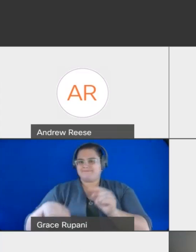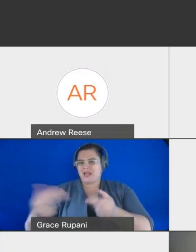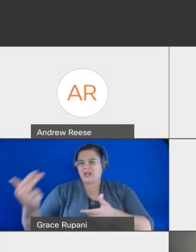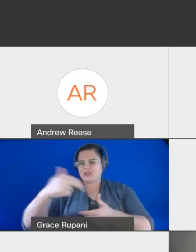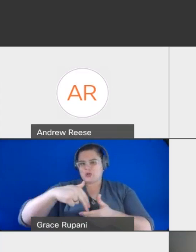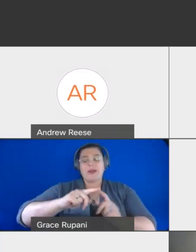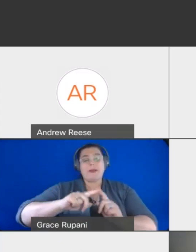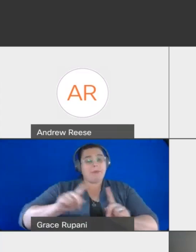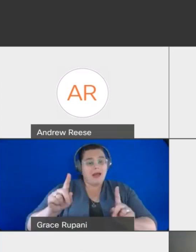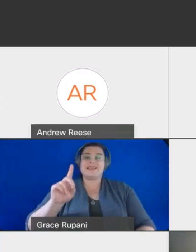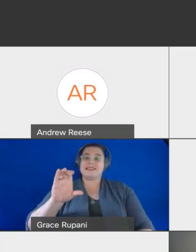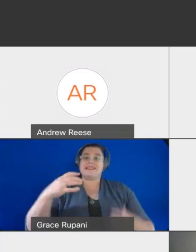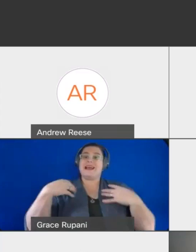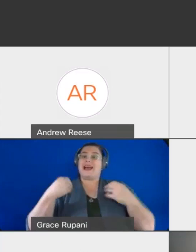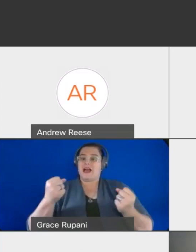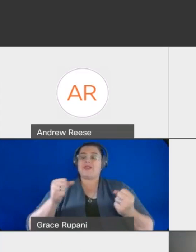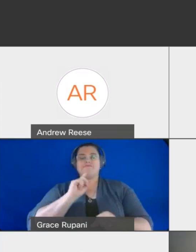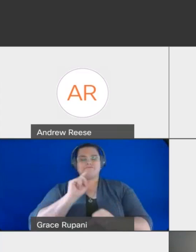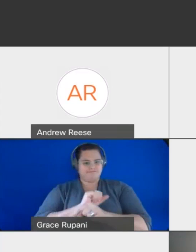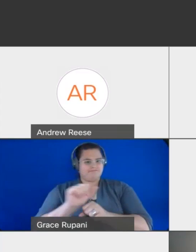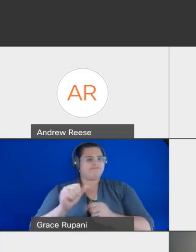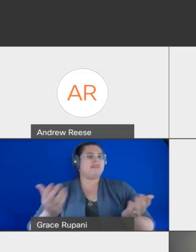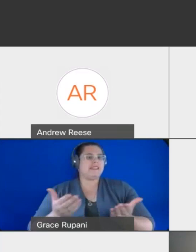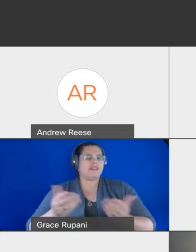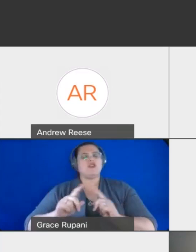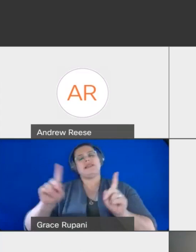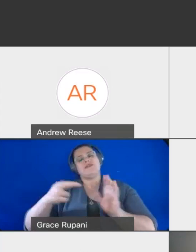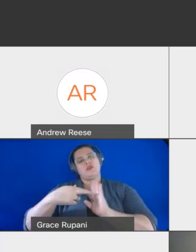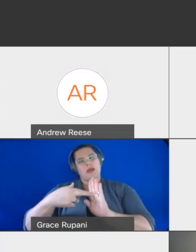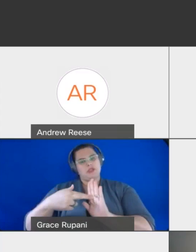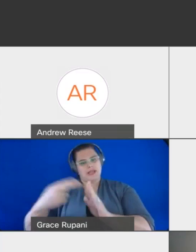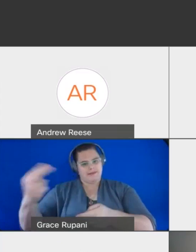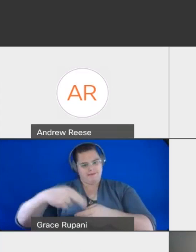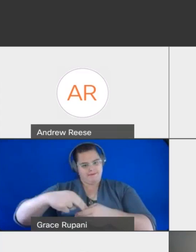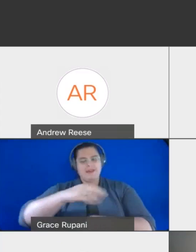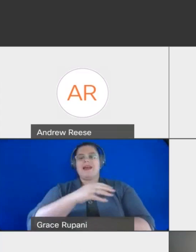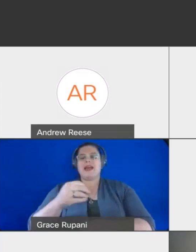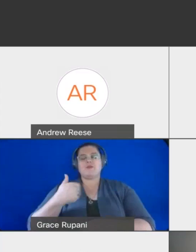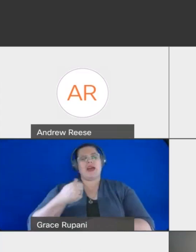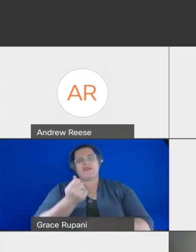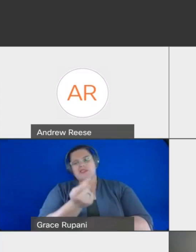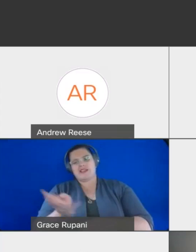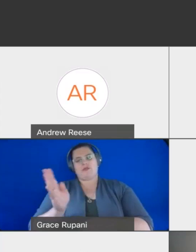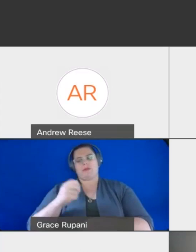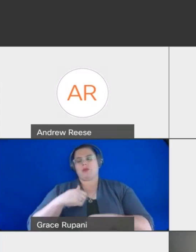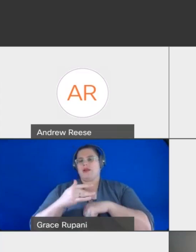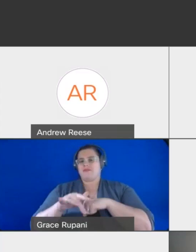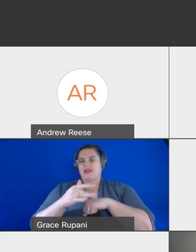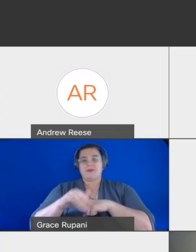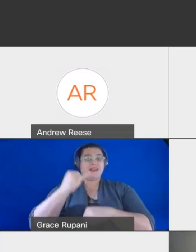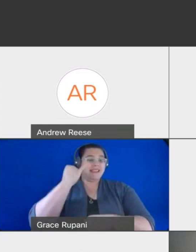DC Health is on the line, and we have a number of folks from DC Health who will be available to answer questions should there be health-related